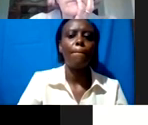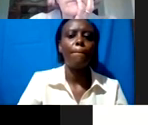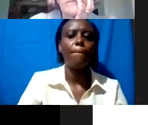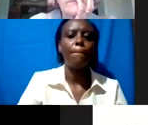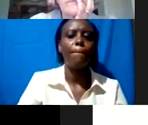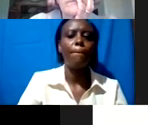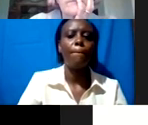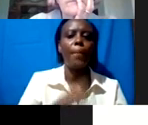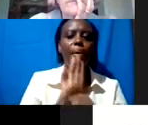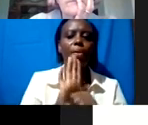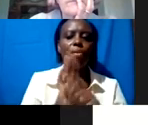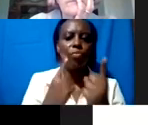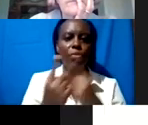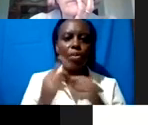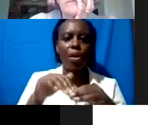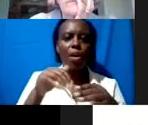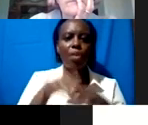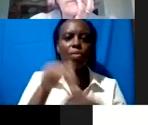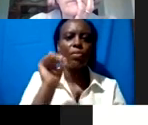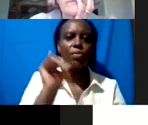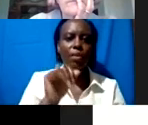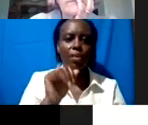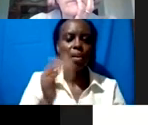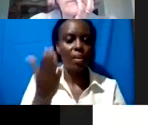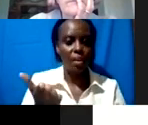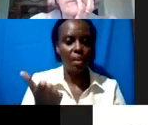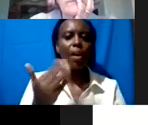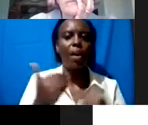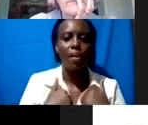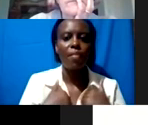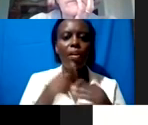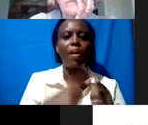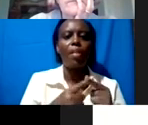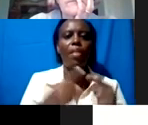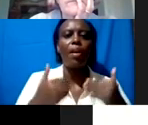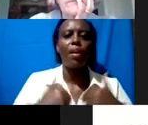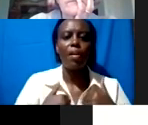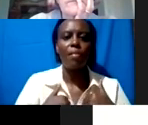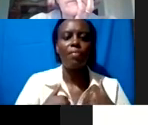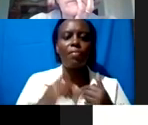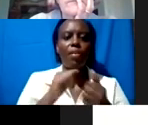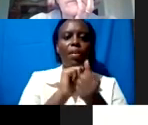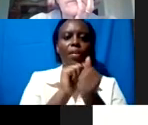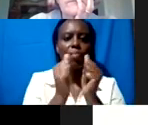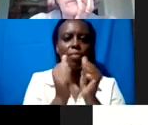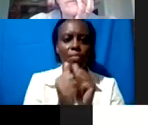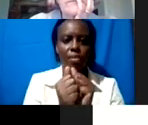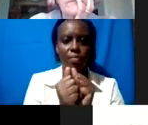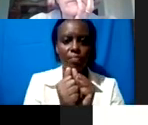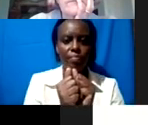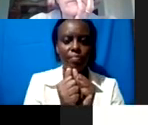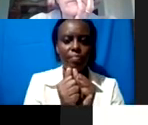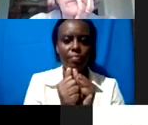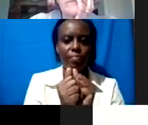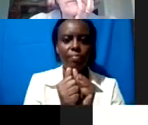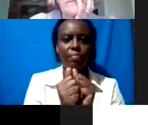a lot of debate can come out on that, but it is there. Then there are amendments that do away with